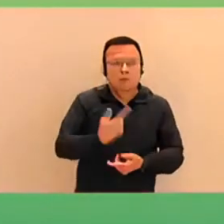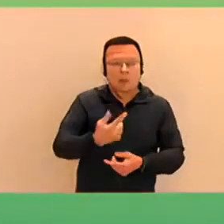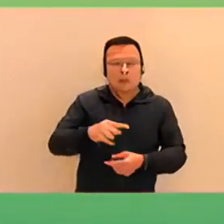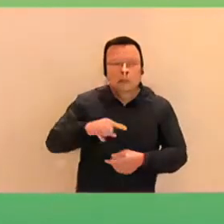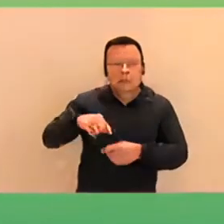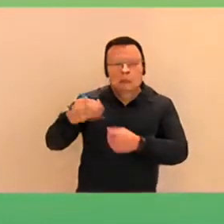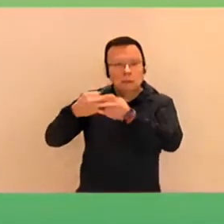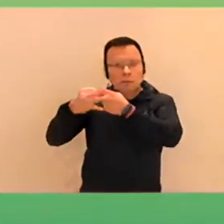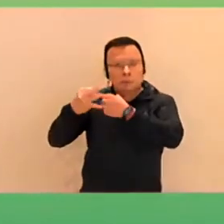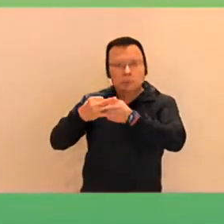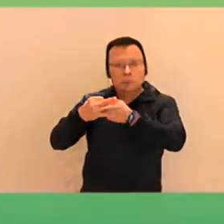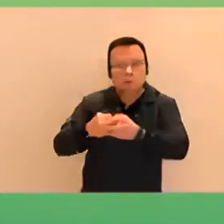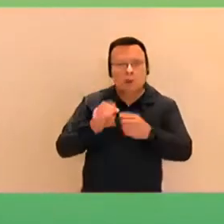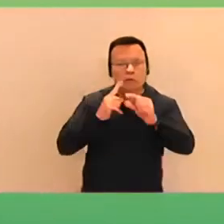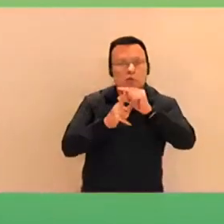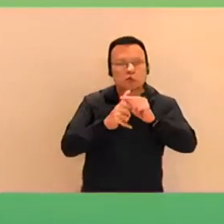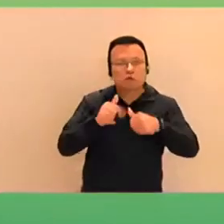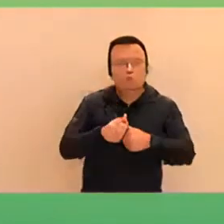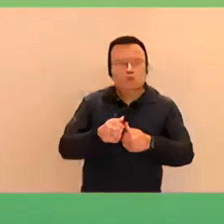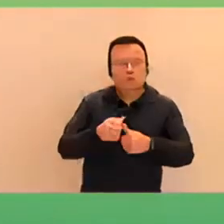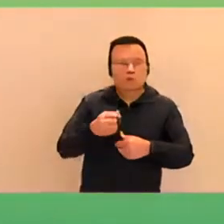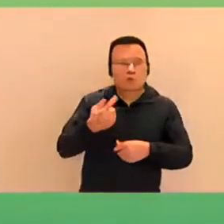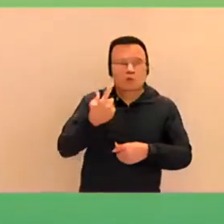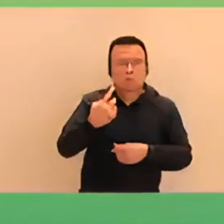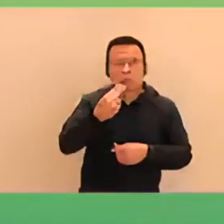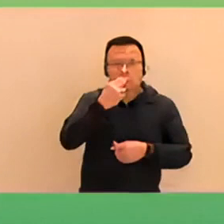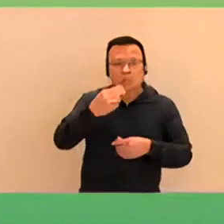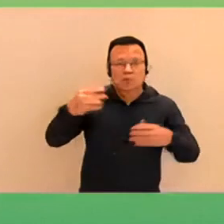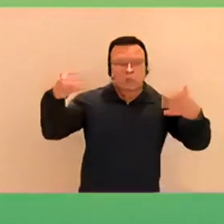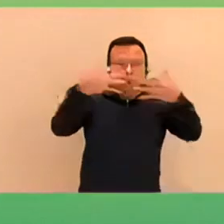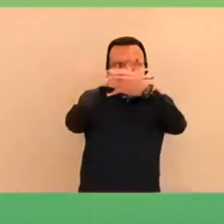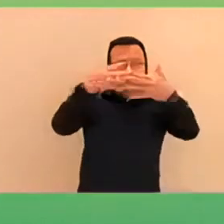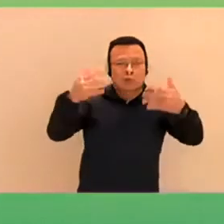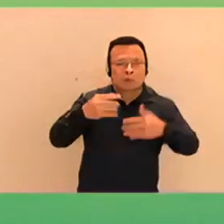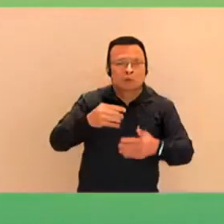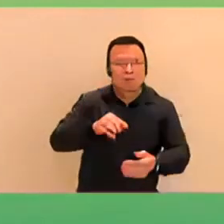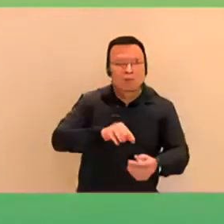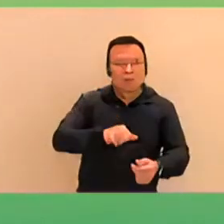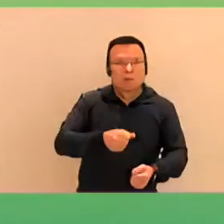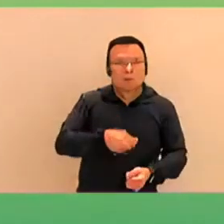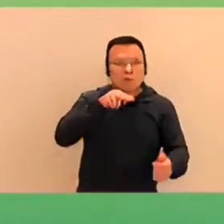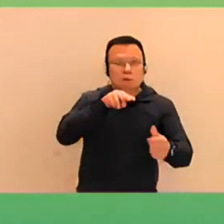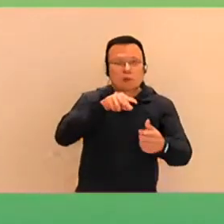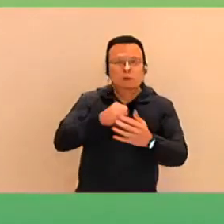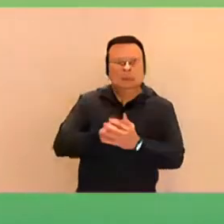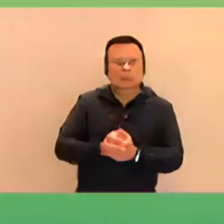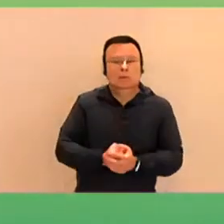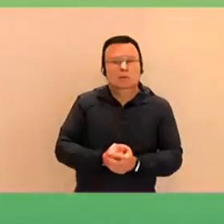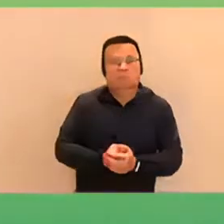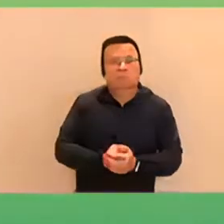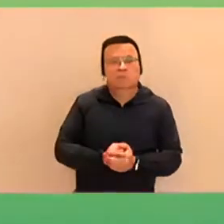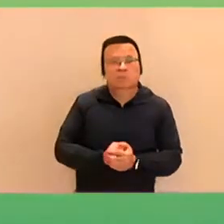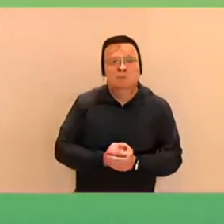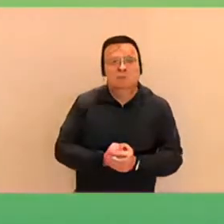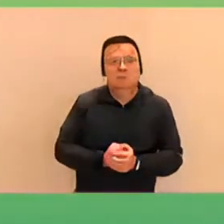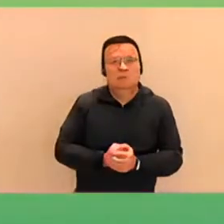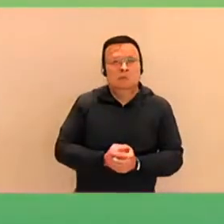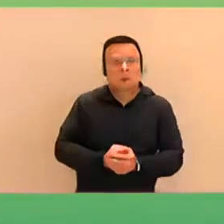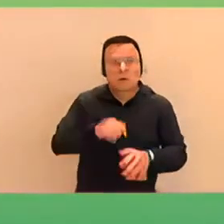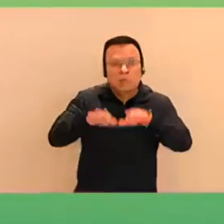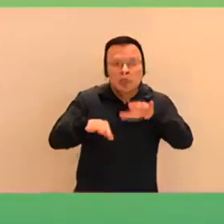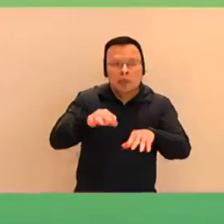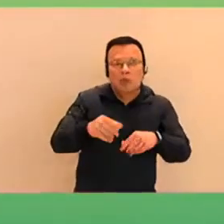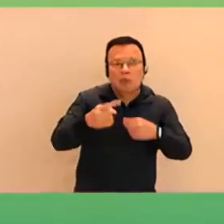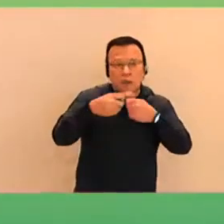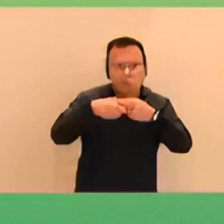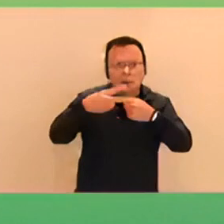are supposed to have very high efficiency systems and equipment. However, talk about the energy